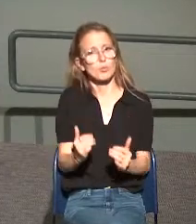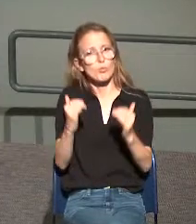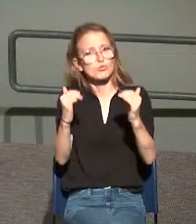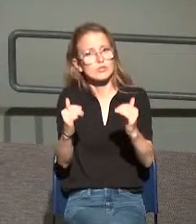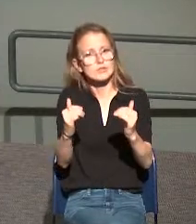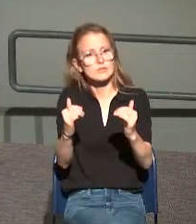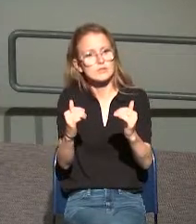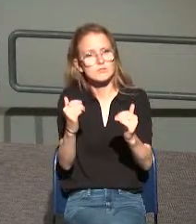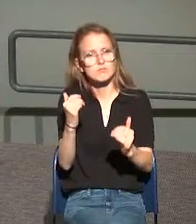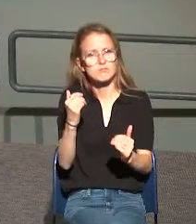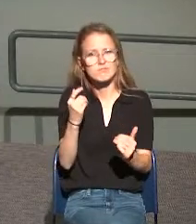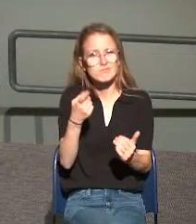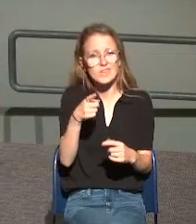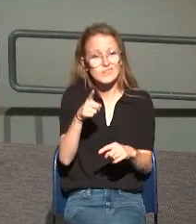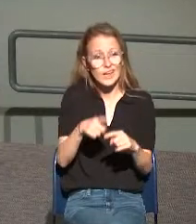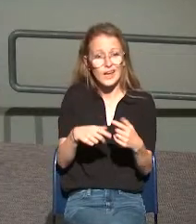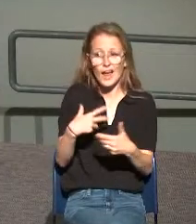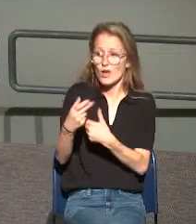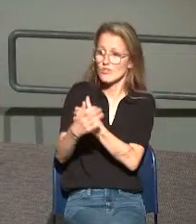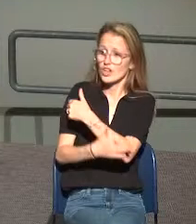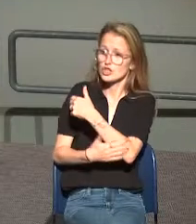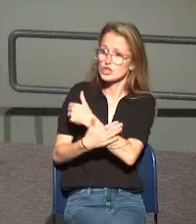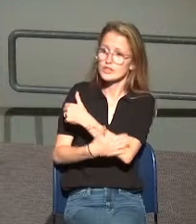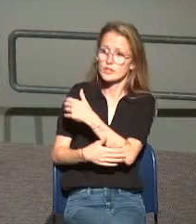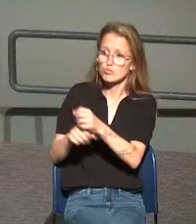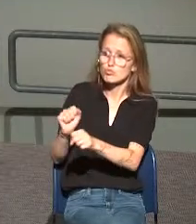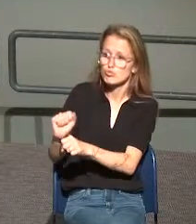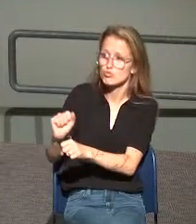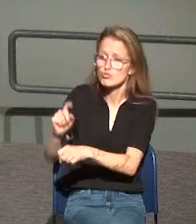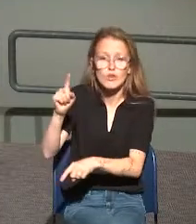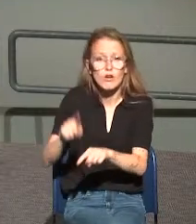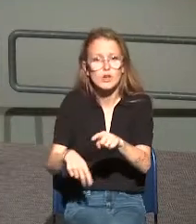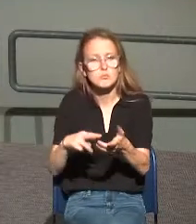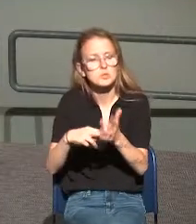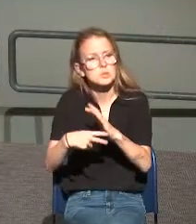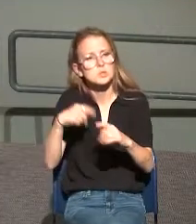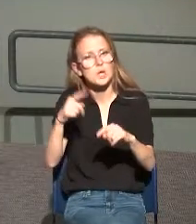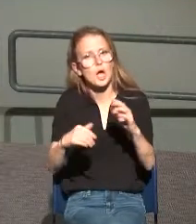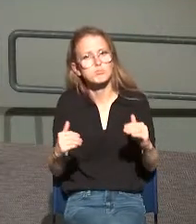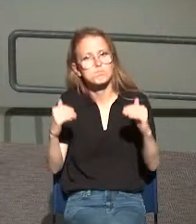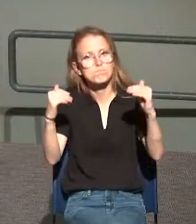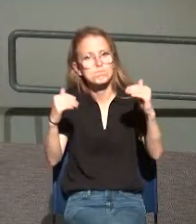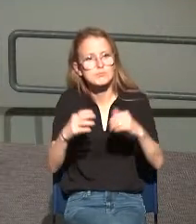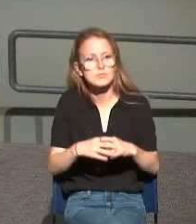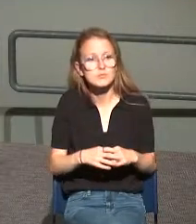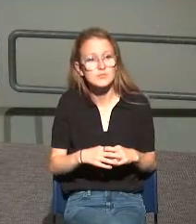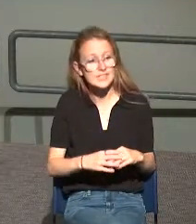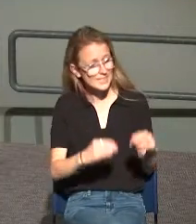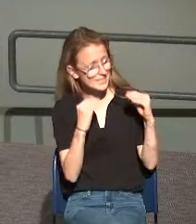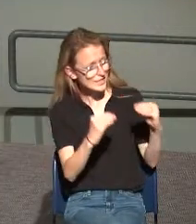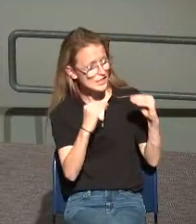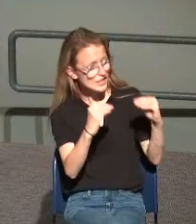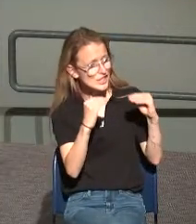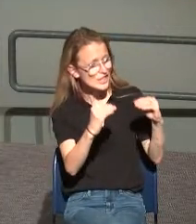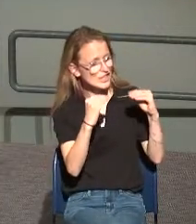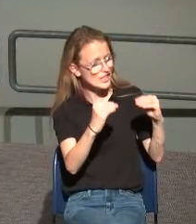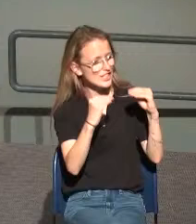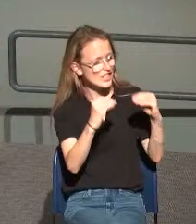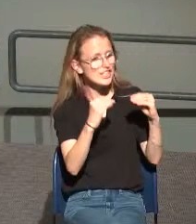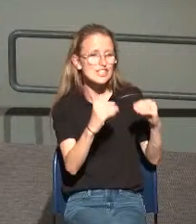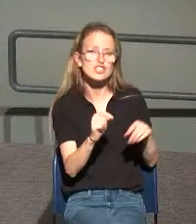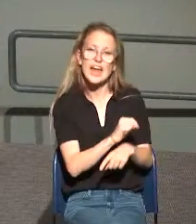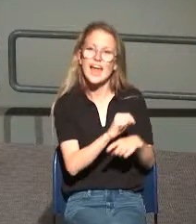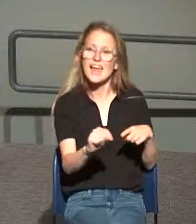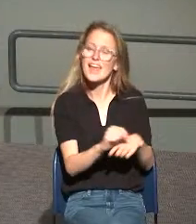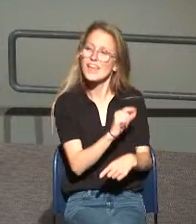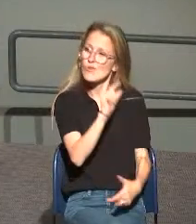they're not overseas. For the military, they're training these pilots at great public expense, and then they're not allowed to use them. So you've